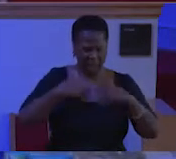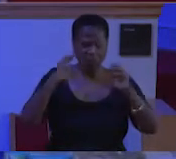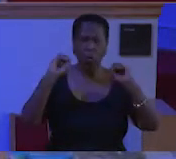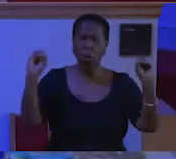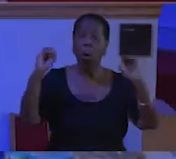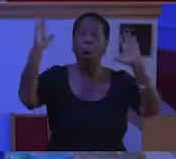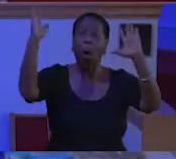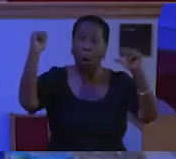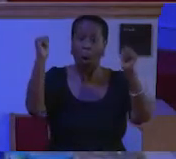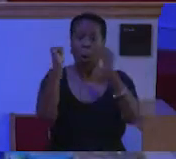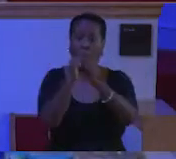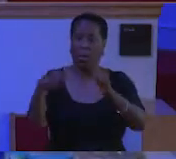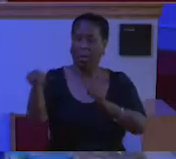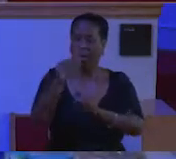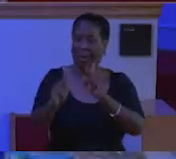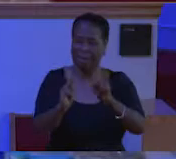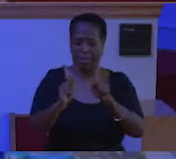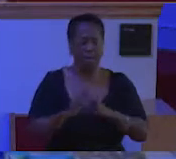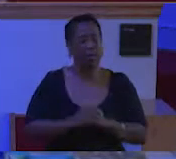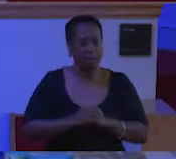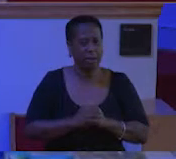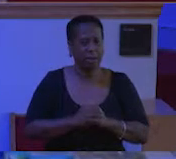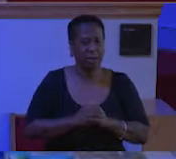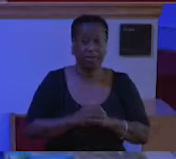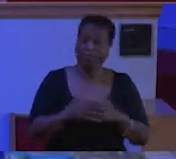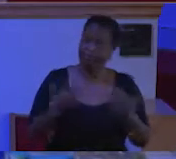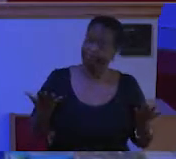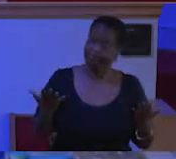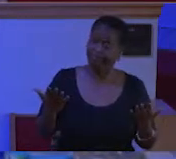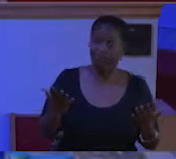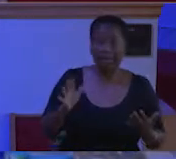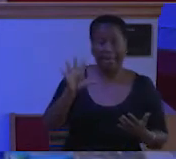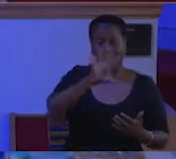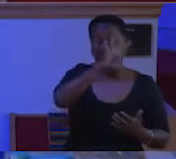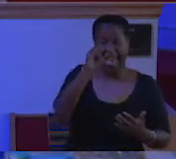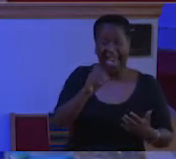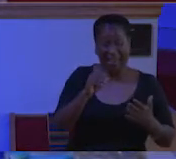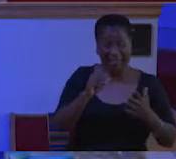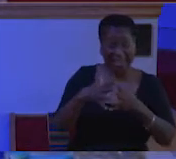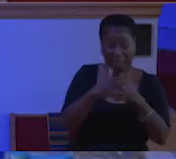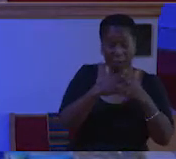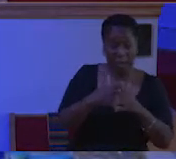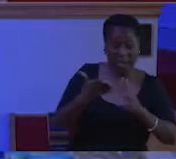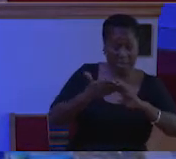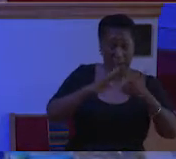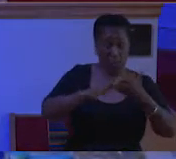We come now to the point where the African American community